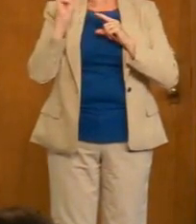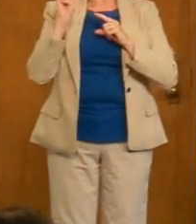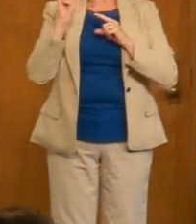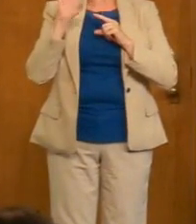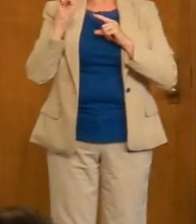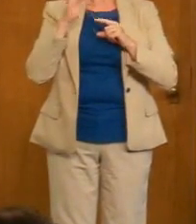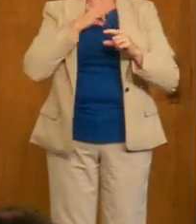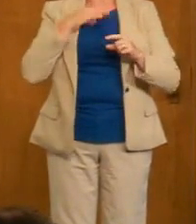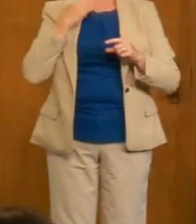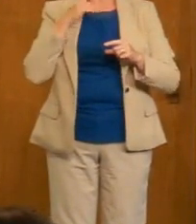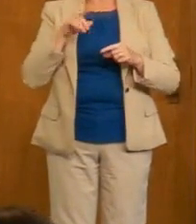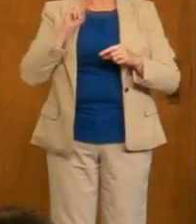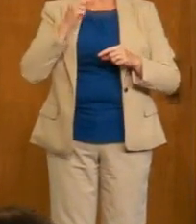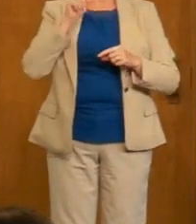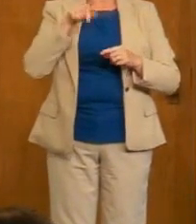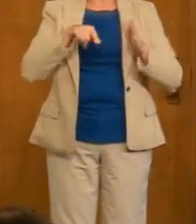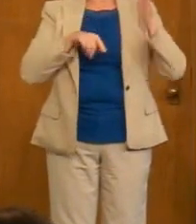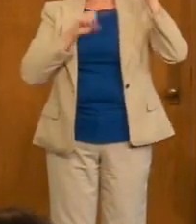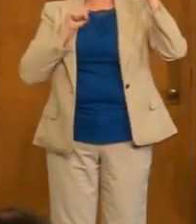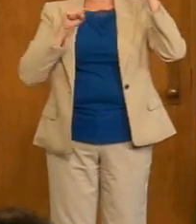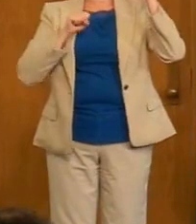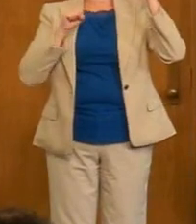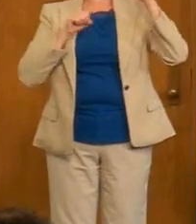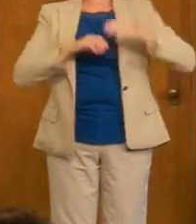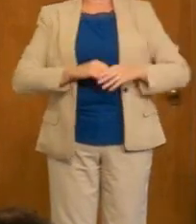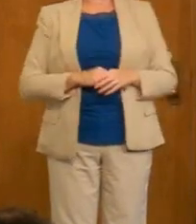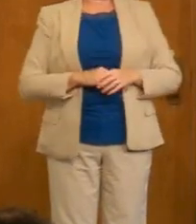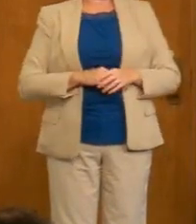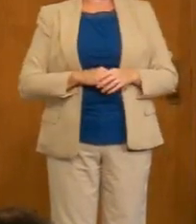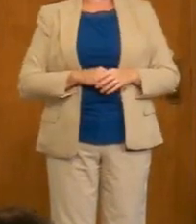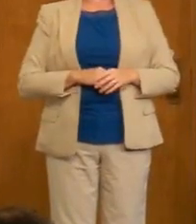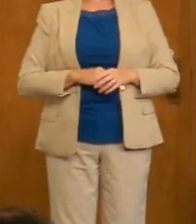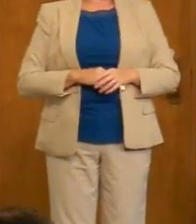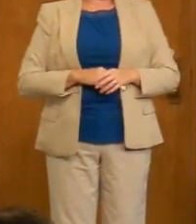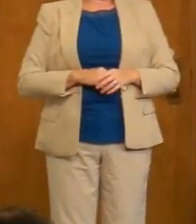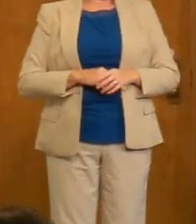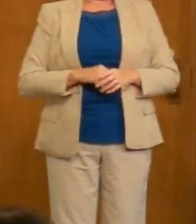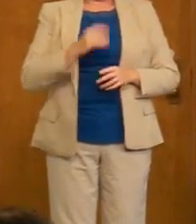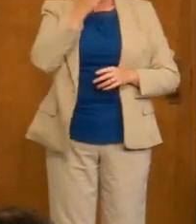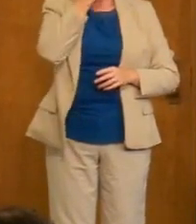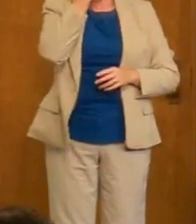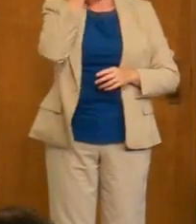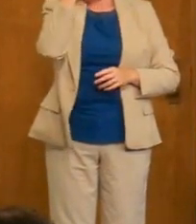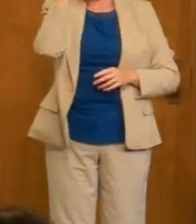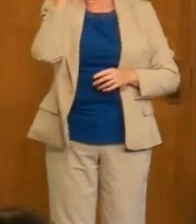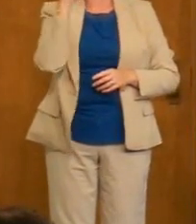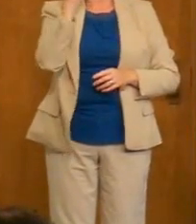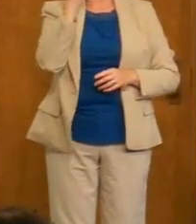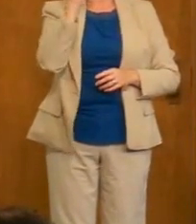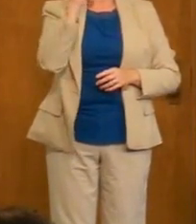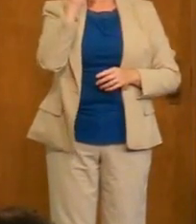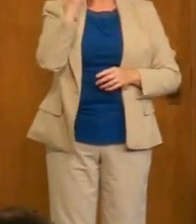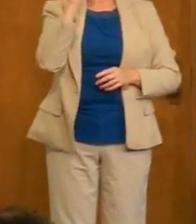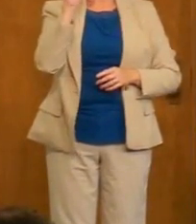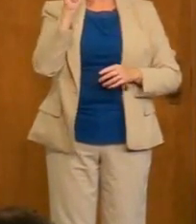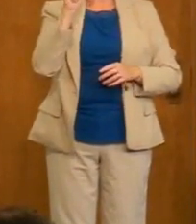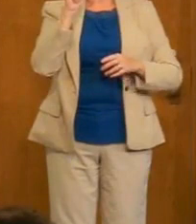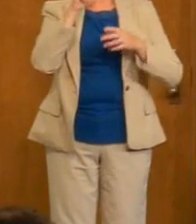eventually of our memorandum of understanding with our union partners, which really created a flexibility for the SHA to respond to